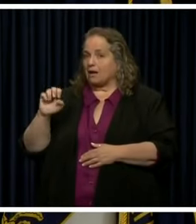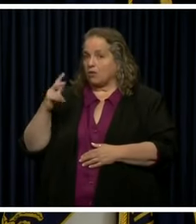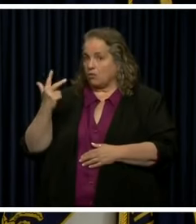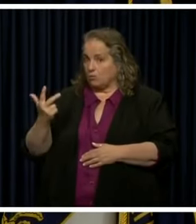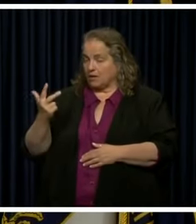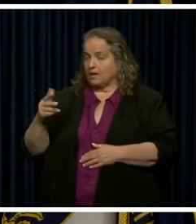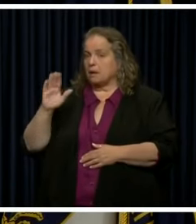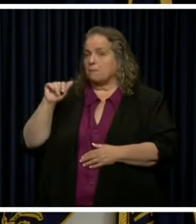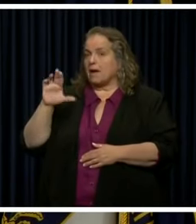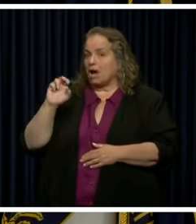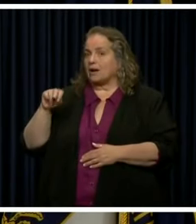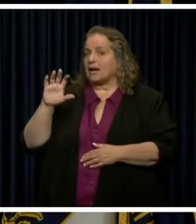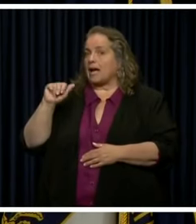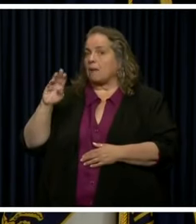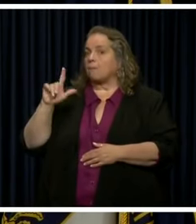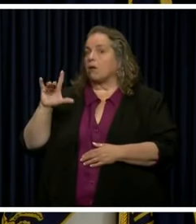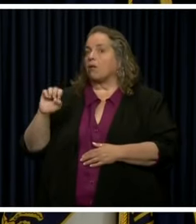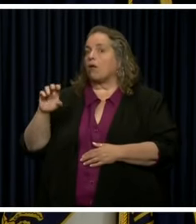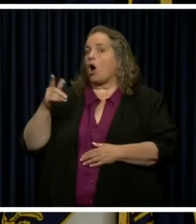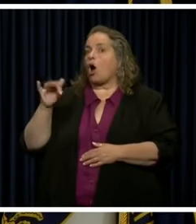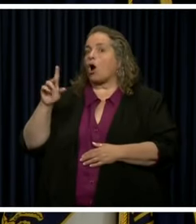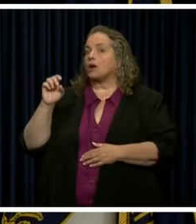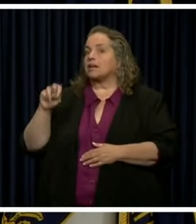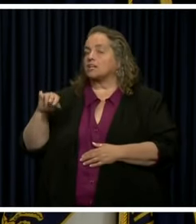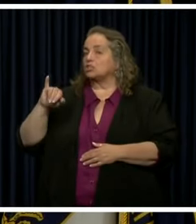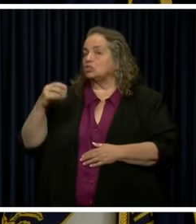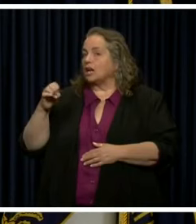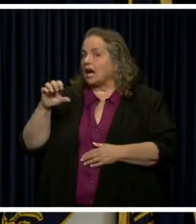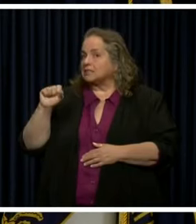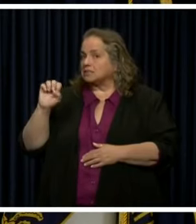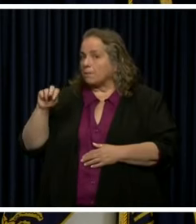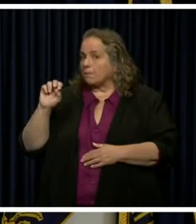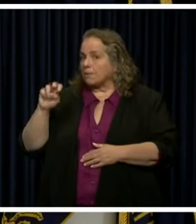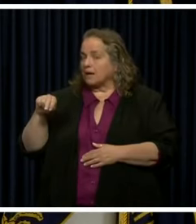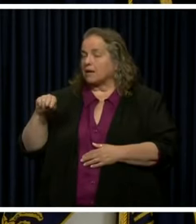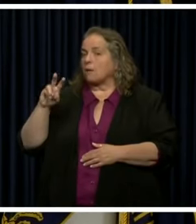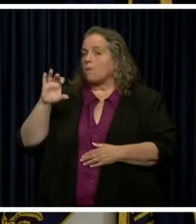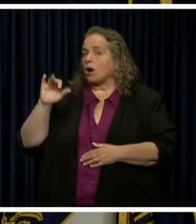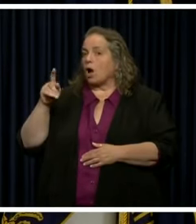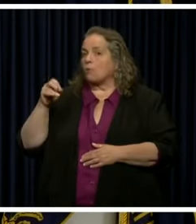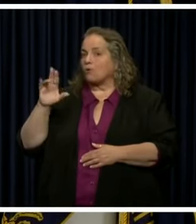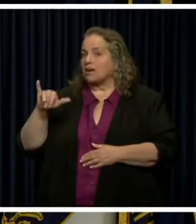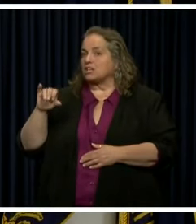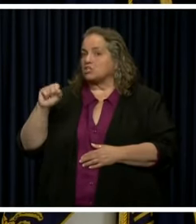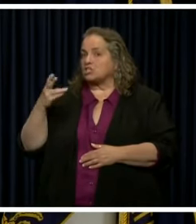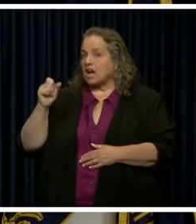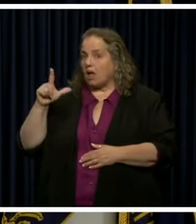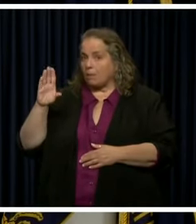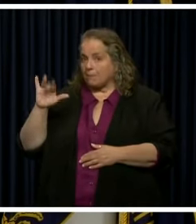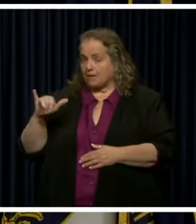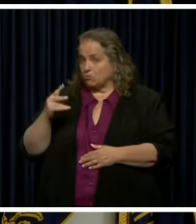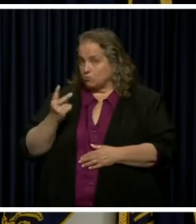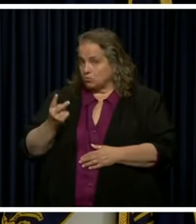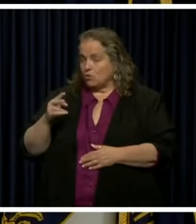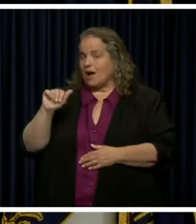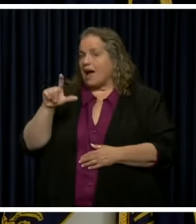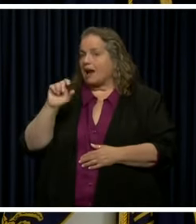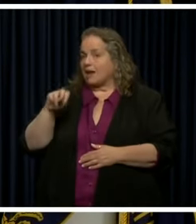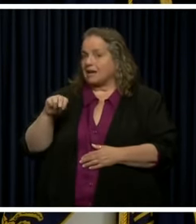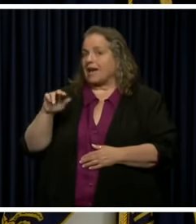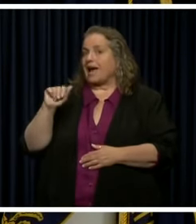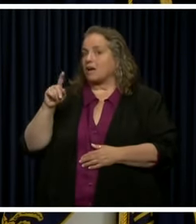3. Barron, Campbell, Hardin, Jessamine, Montgomery, and Shelby, 2. Allen,